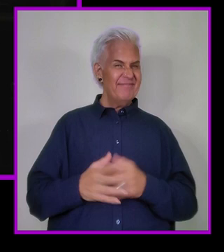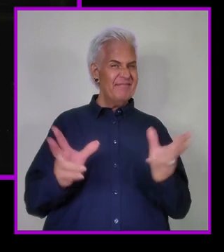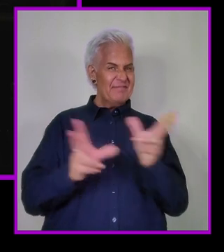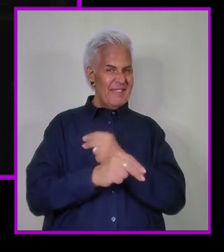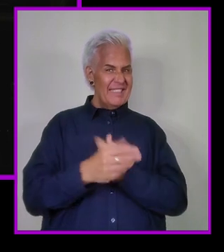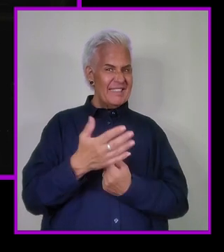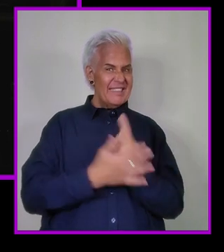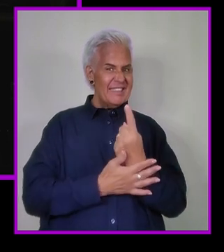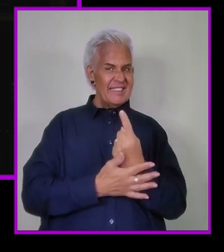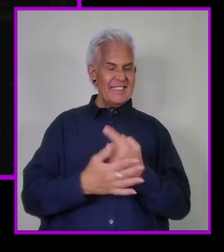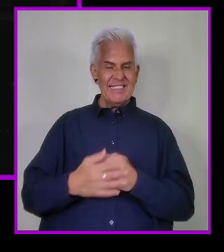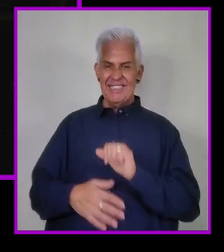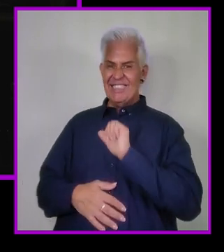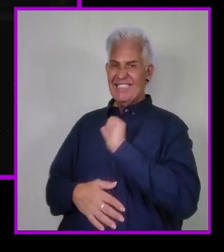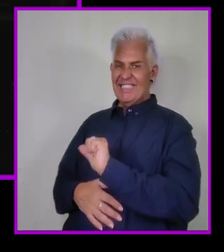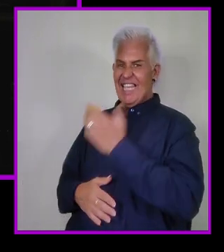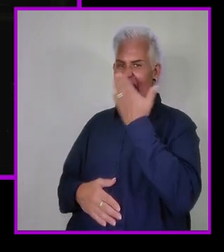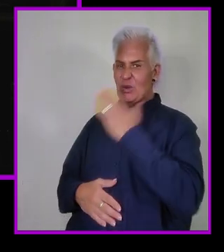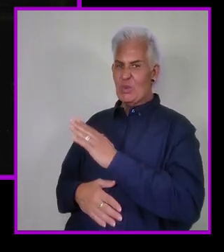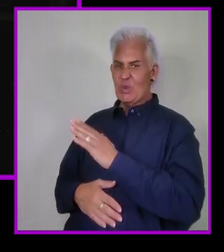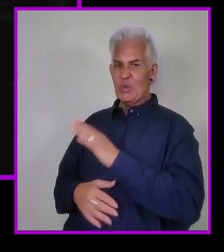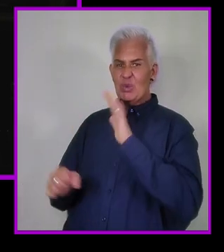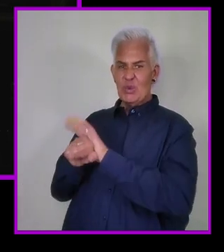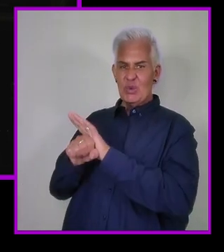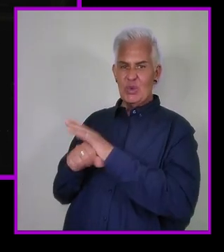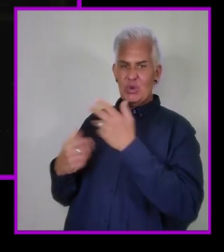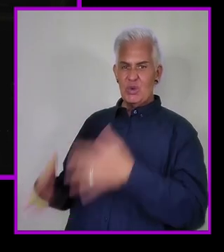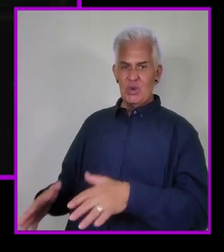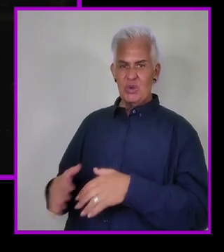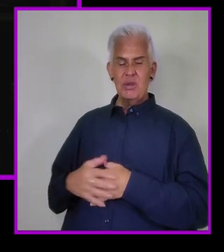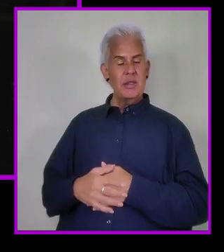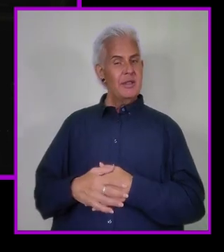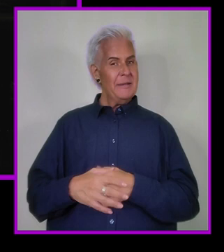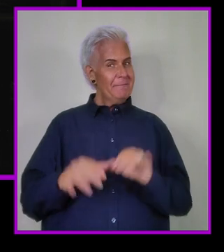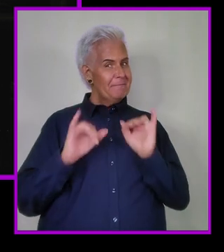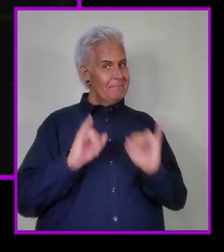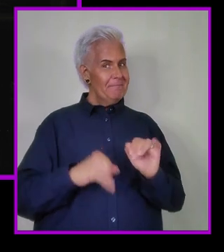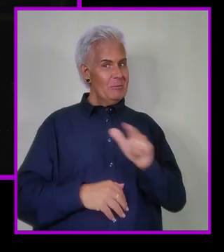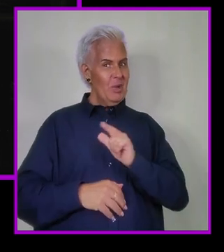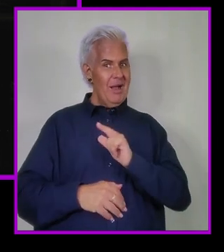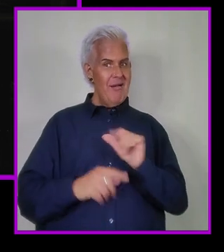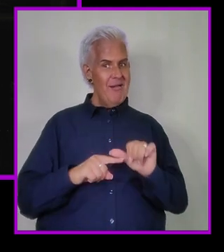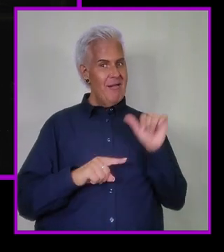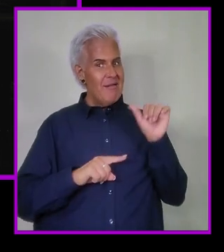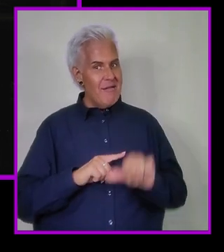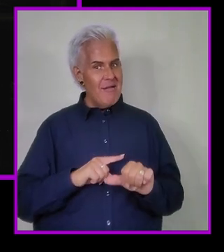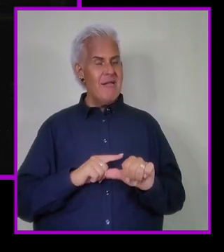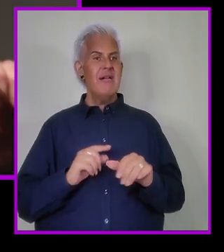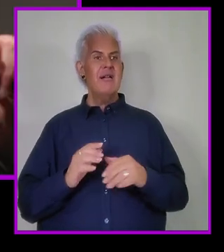just somebody's ableism that stopped that. And actually, the really bad thing about that was after that